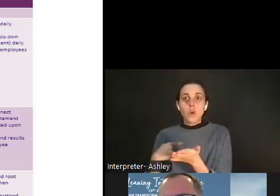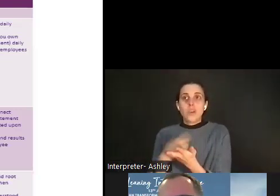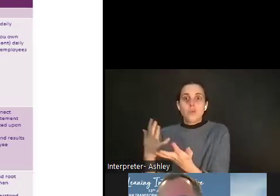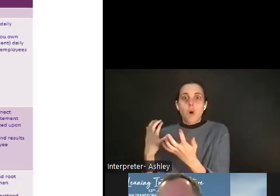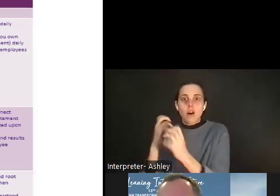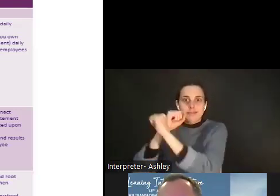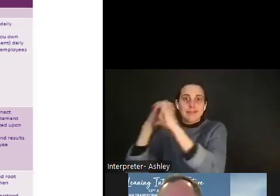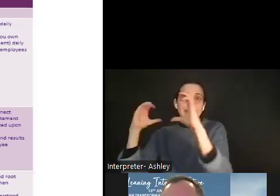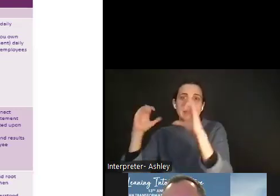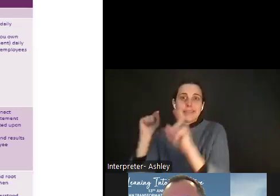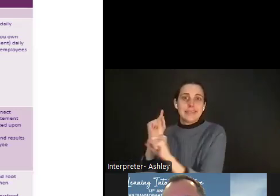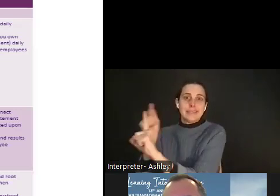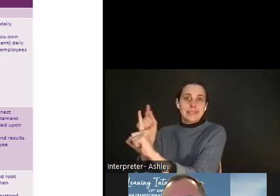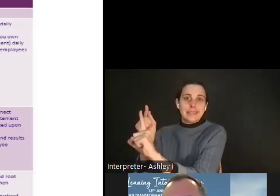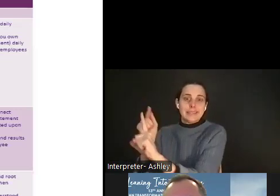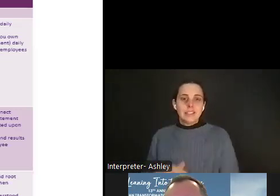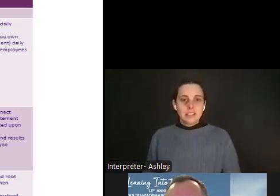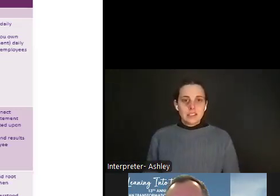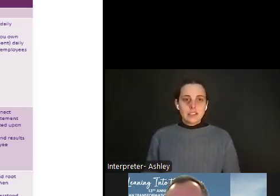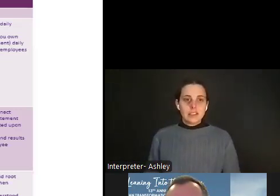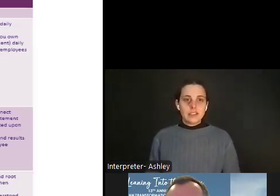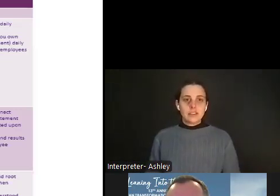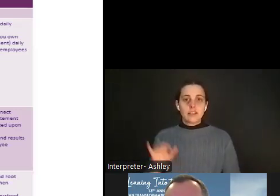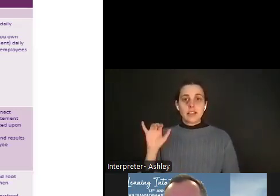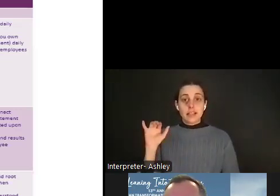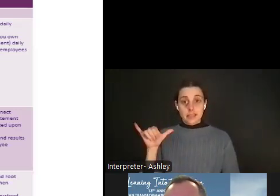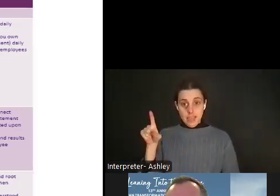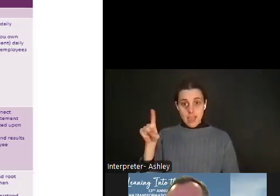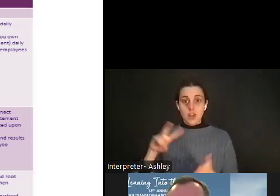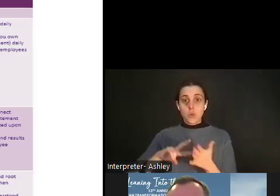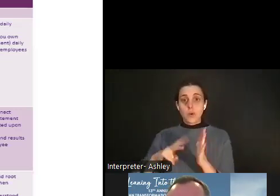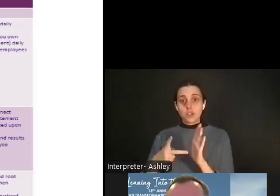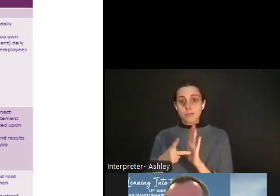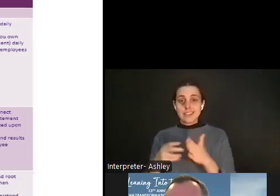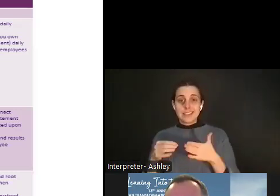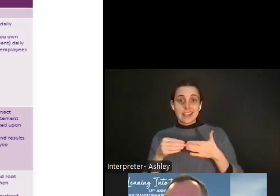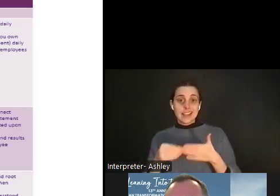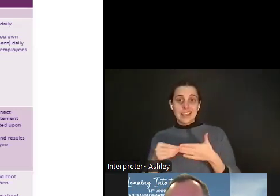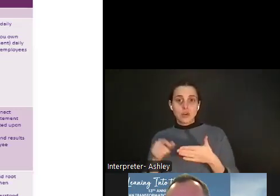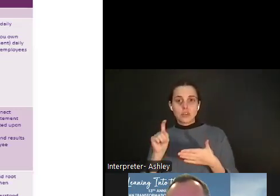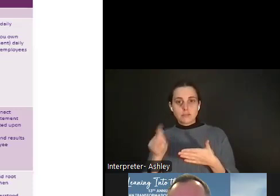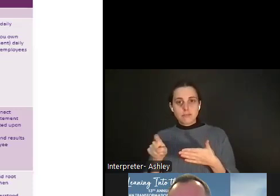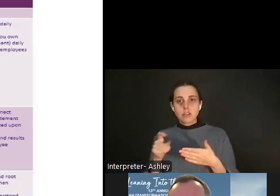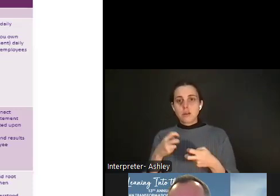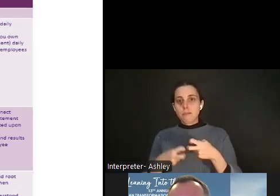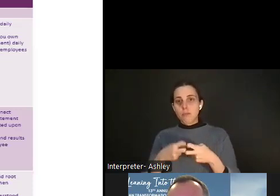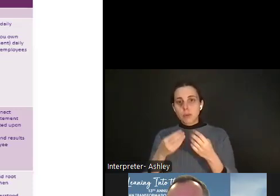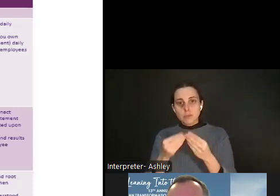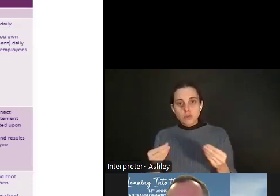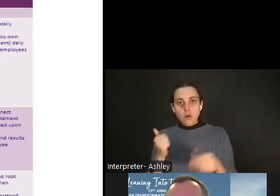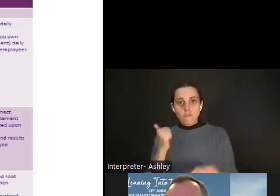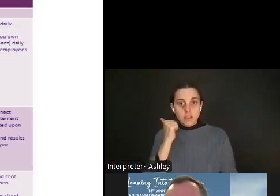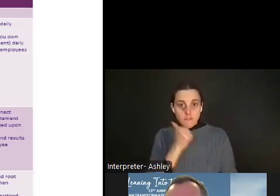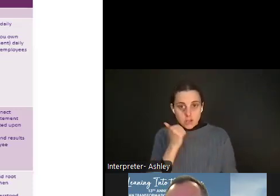really having the ability for our leaders to do daily Gemba, problem solve daily the problems that are